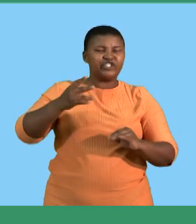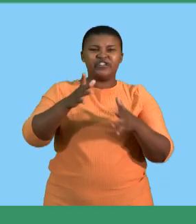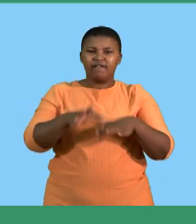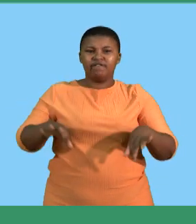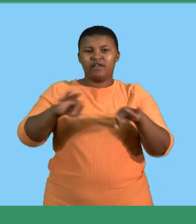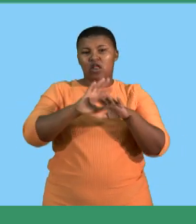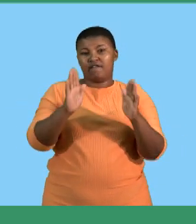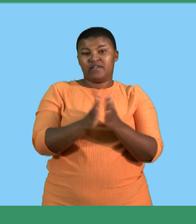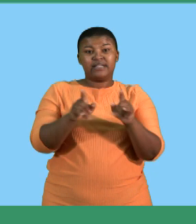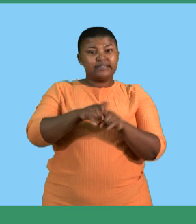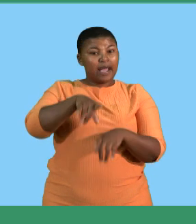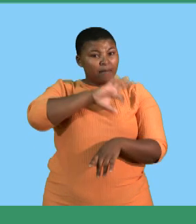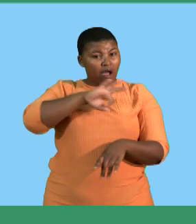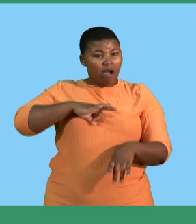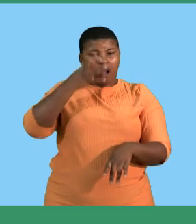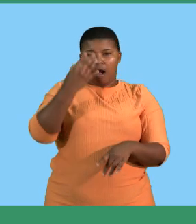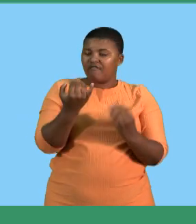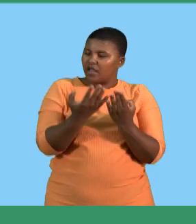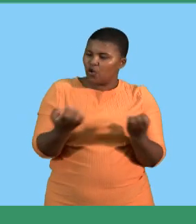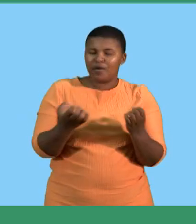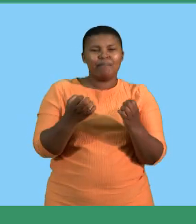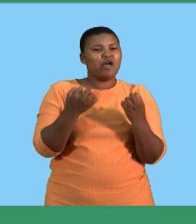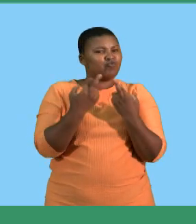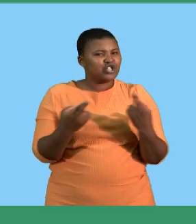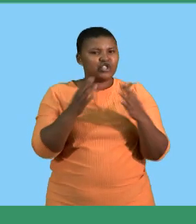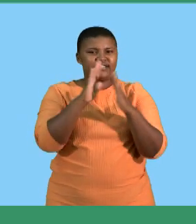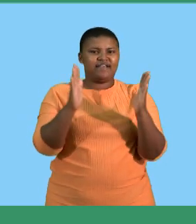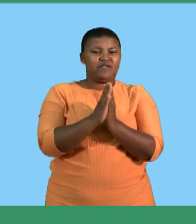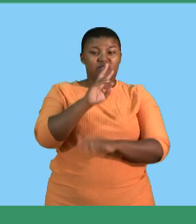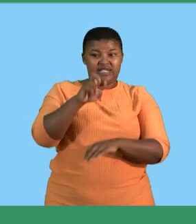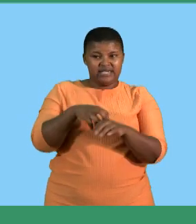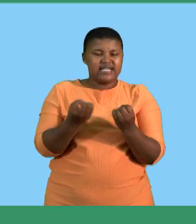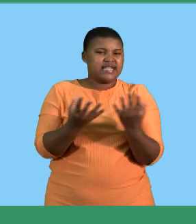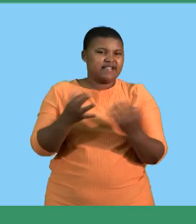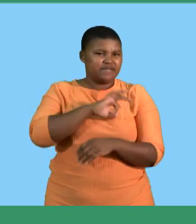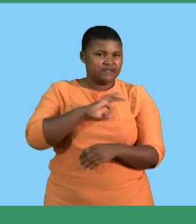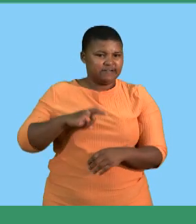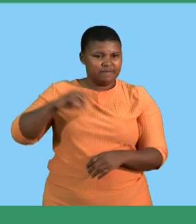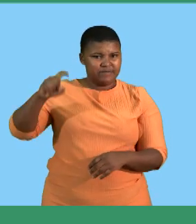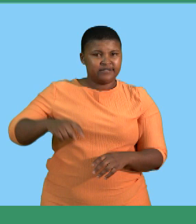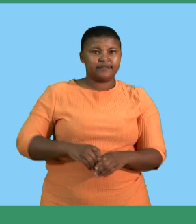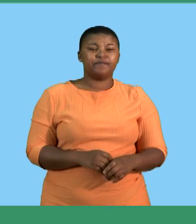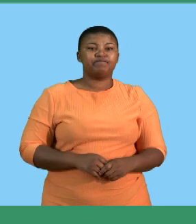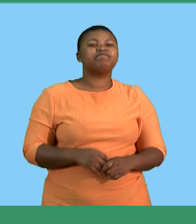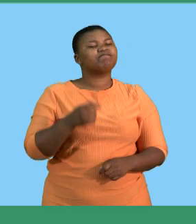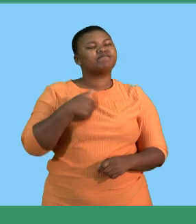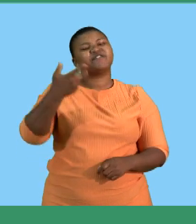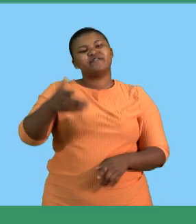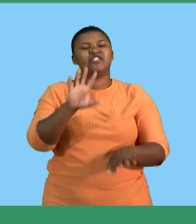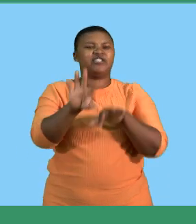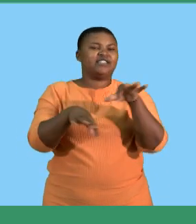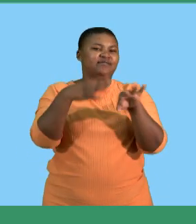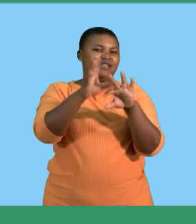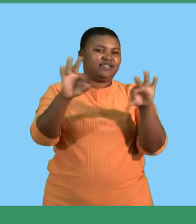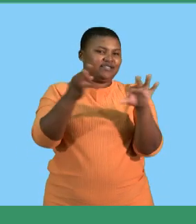have the necessary resources to do their job. So there we have discussed or outlined in